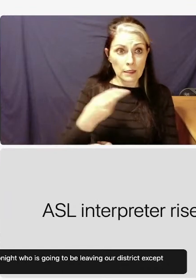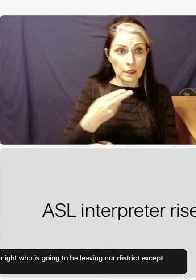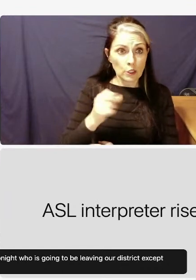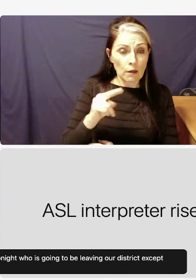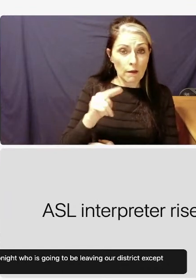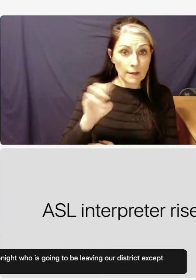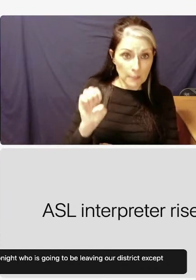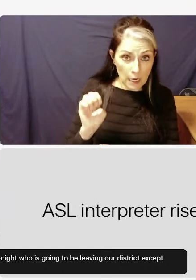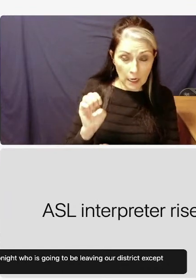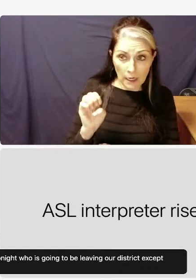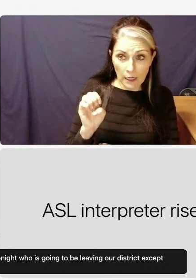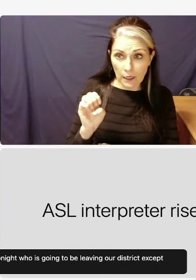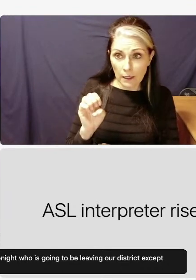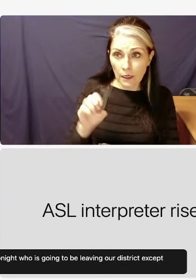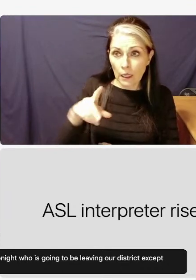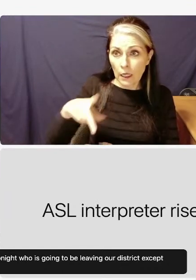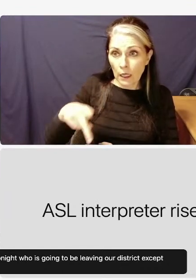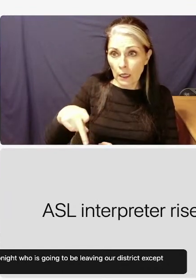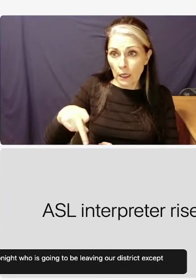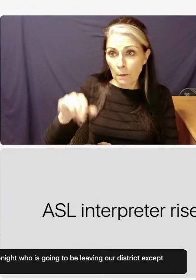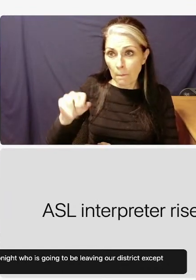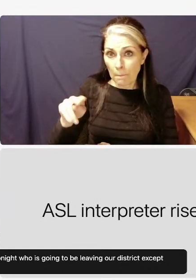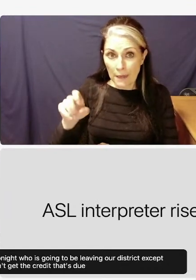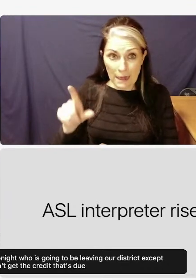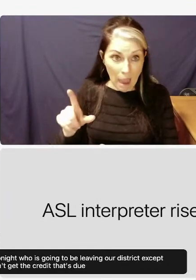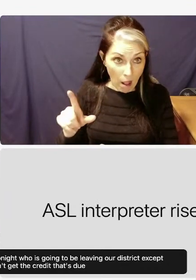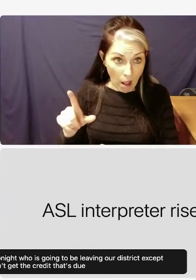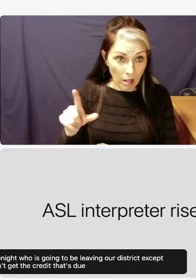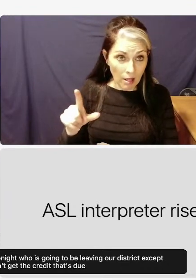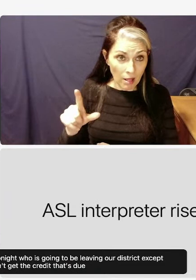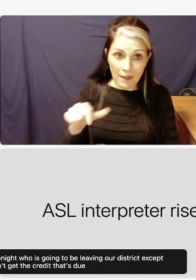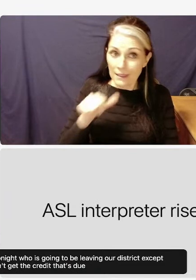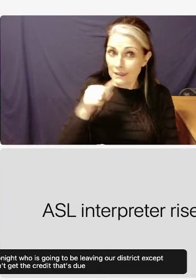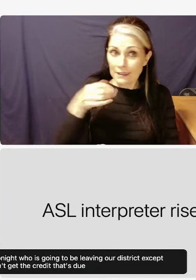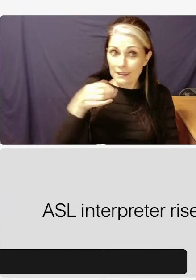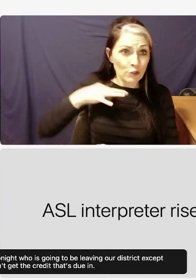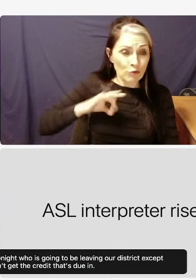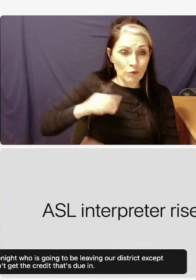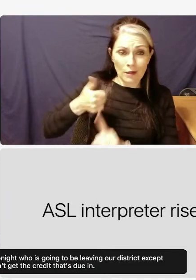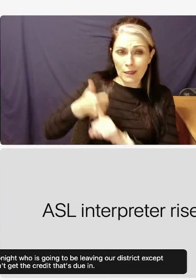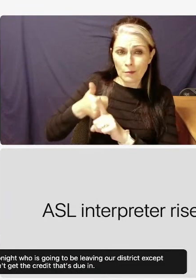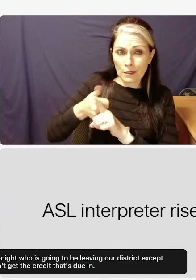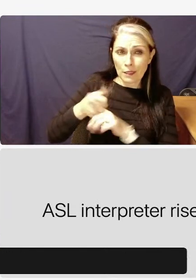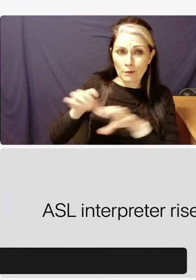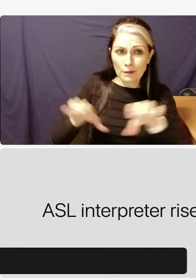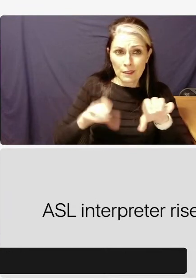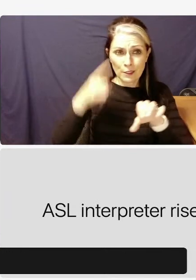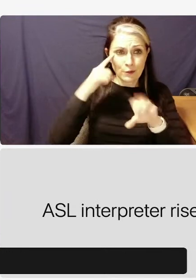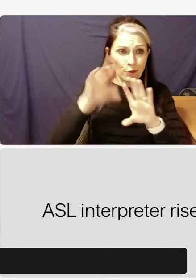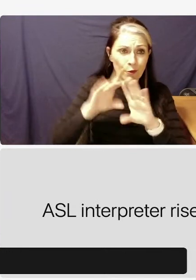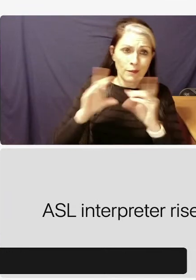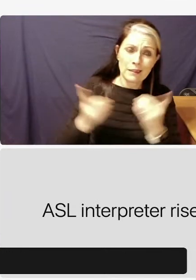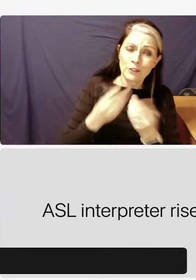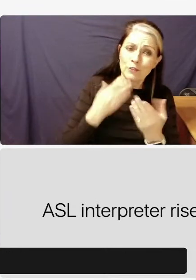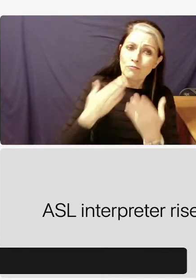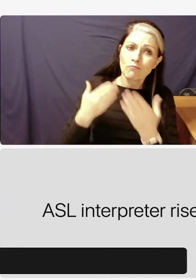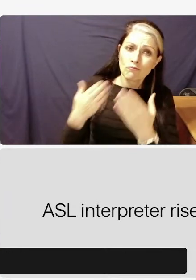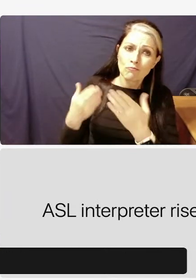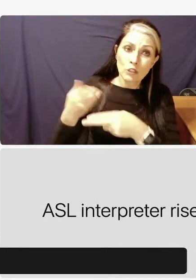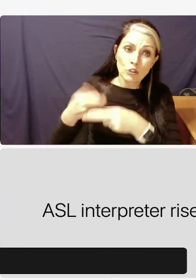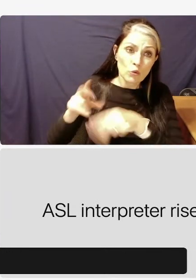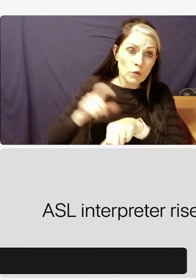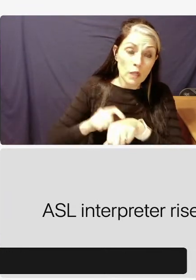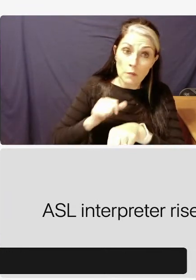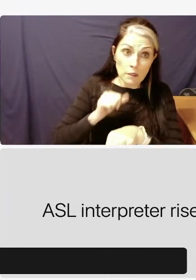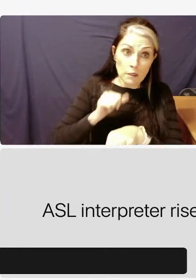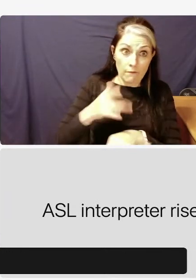uh he doesn't get the credit that's due and and so for everything he's done for the district and and it's a short time it doesn't feel like